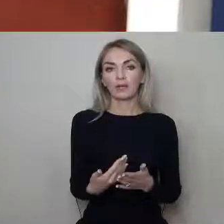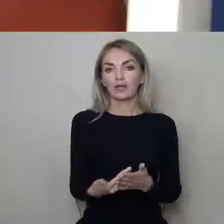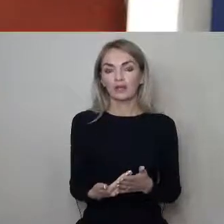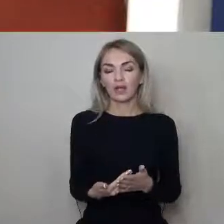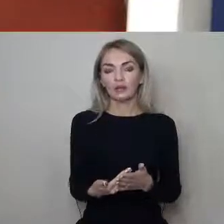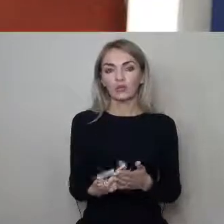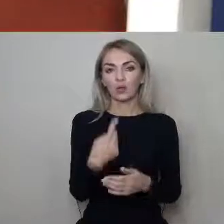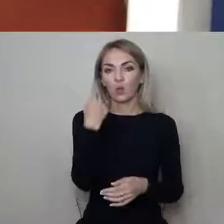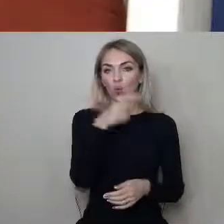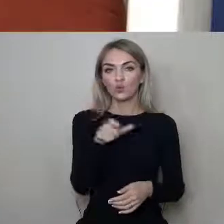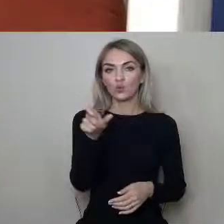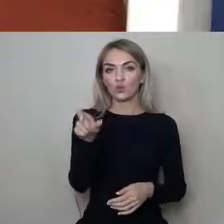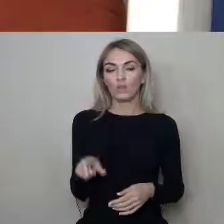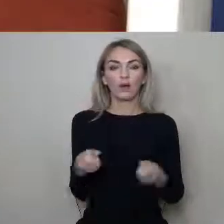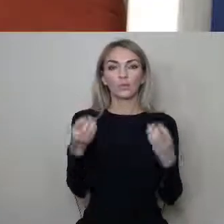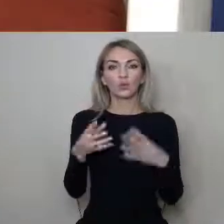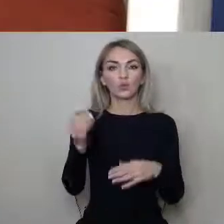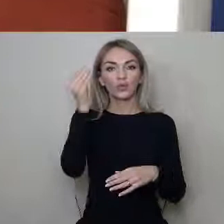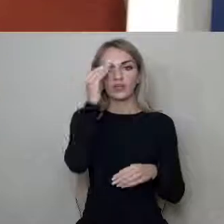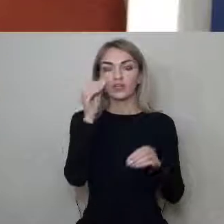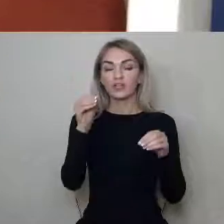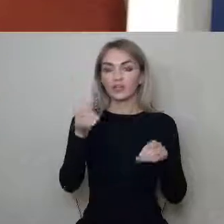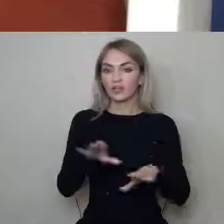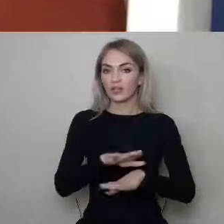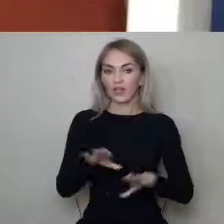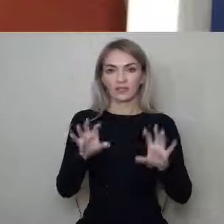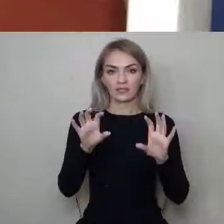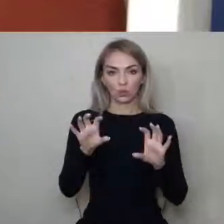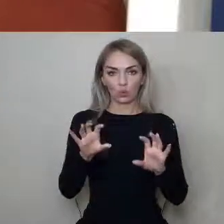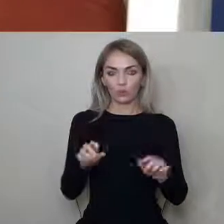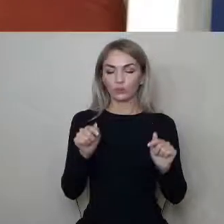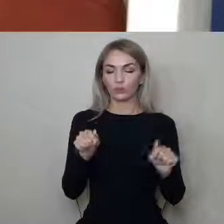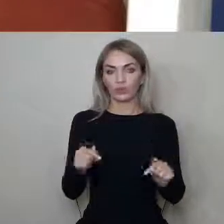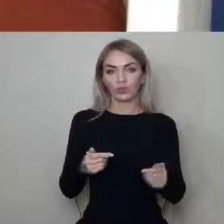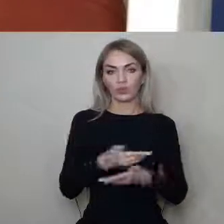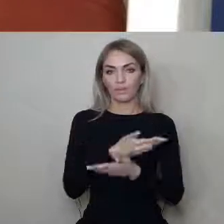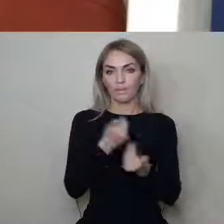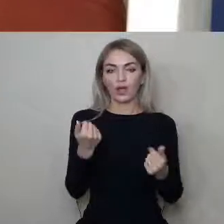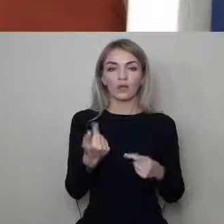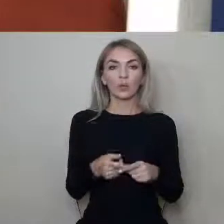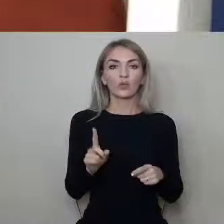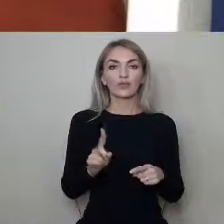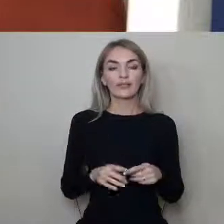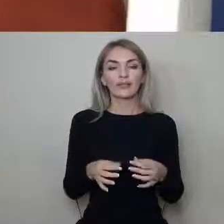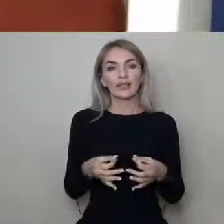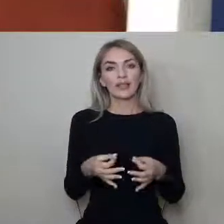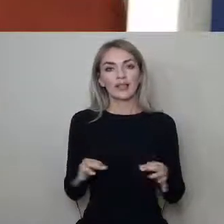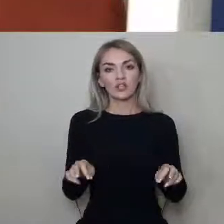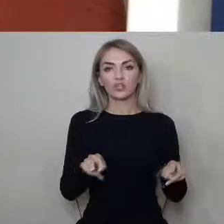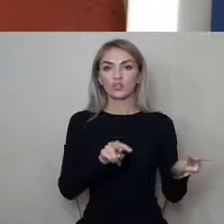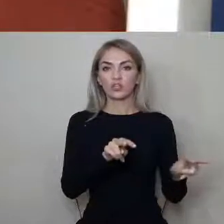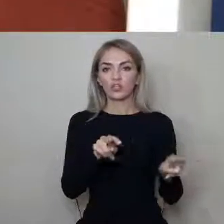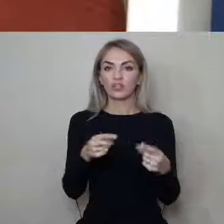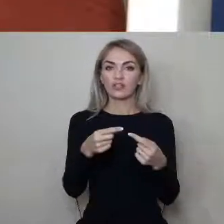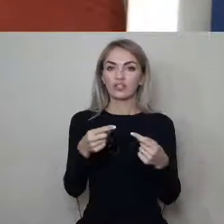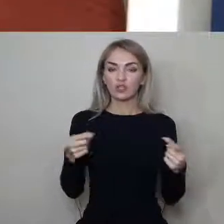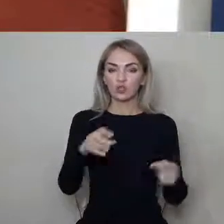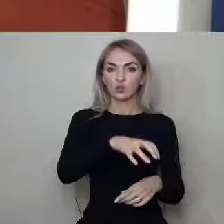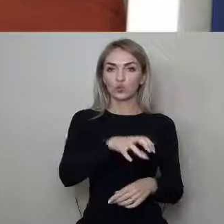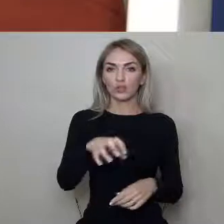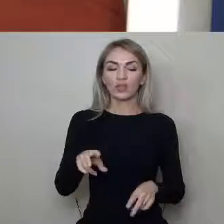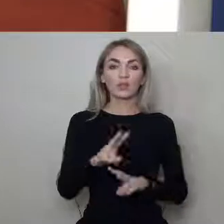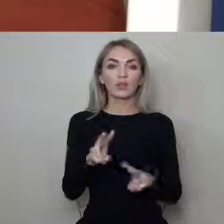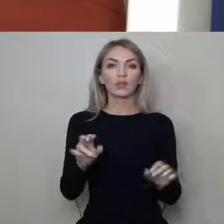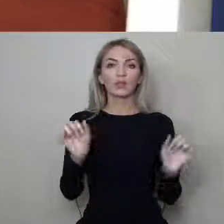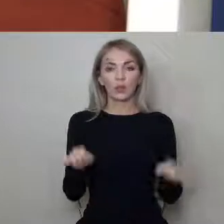lords was made wrongly or something else, you can prove that. What about the person who believes that it was just unlawful decision, and we don't have